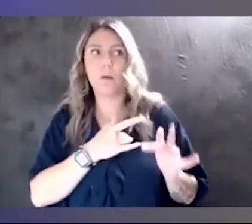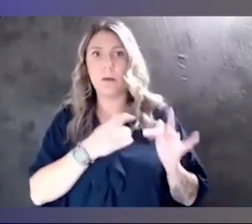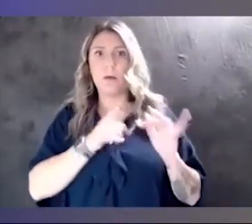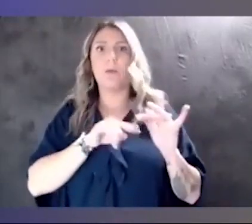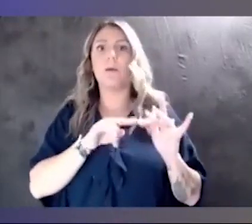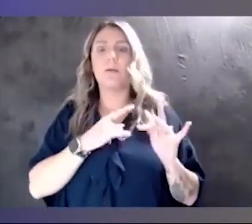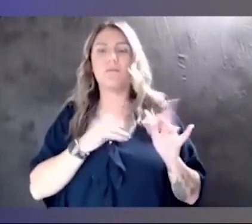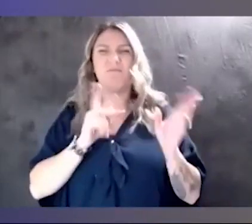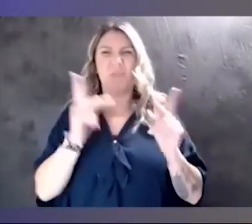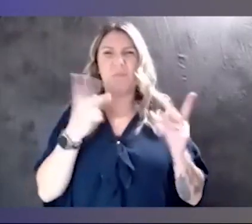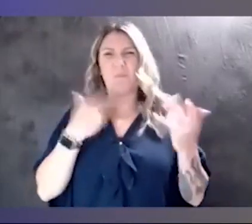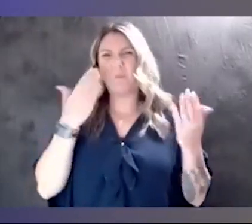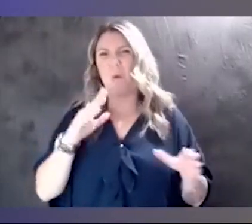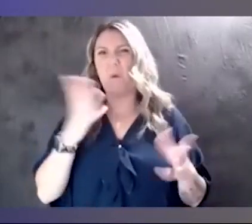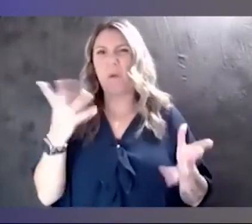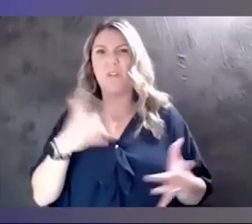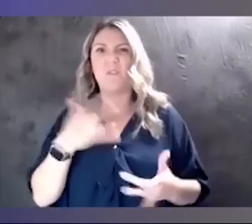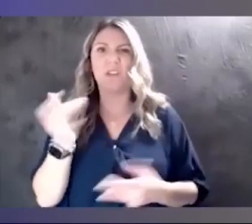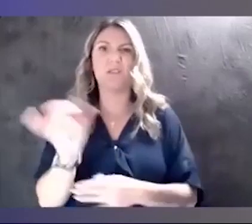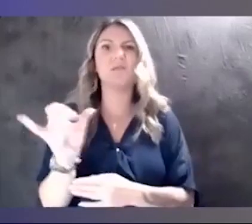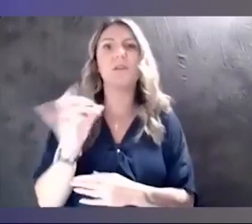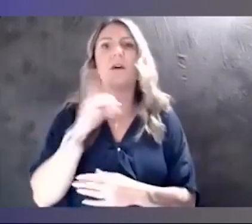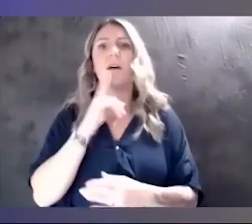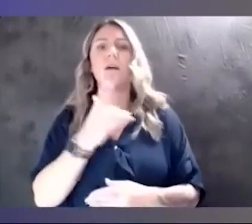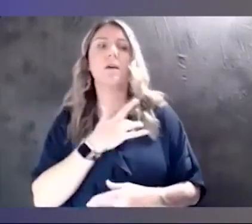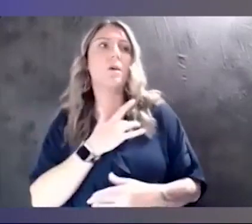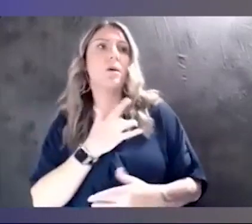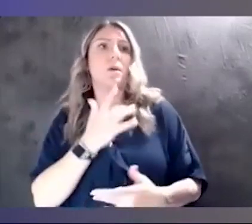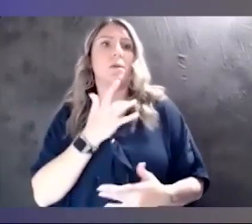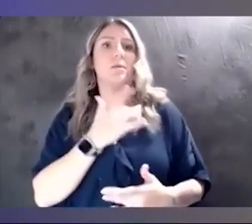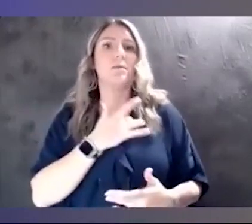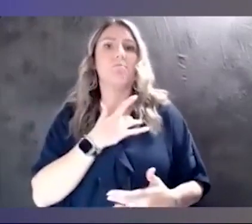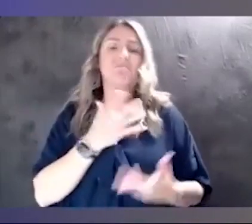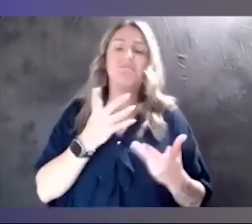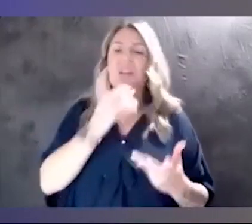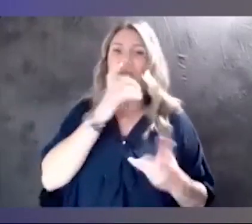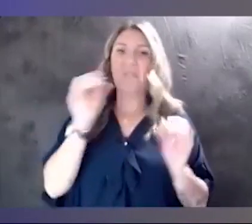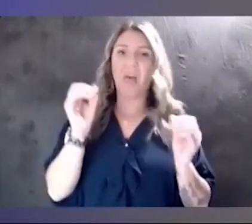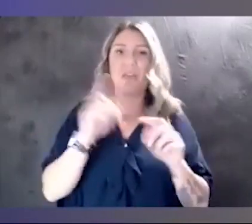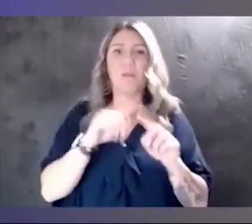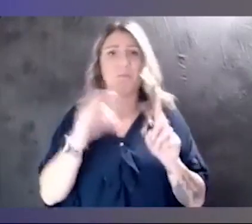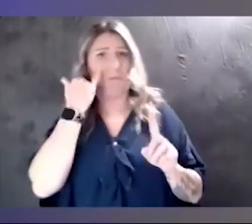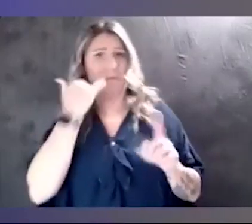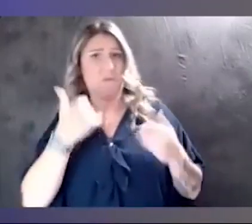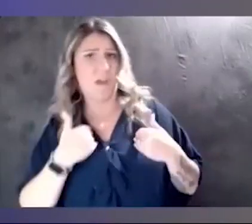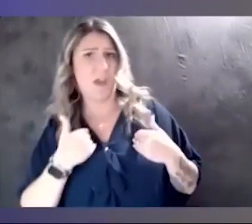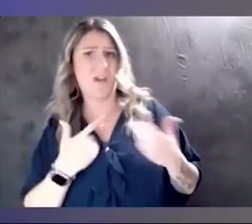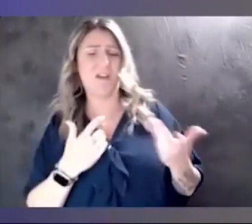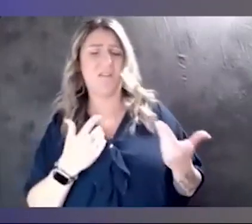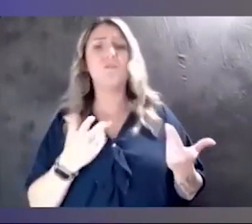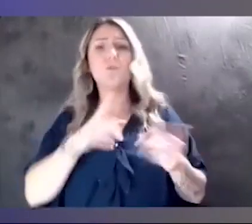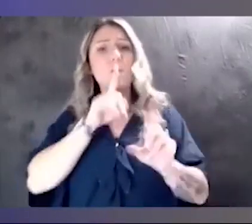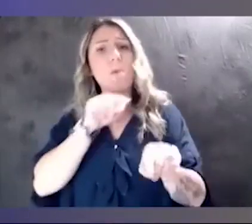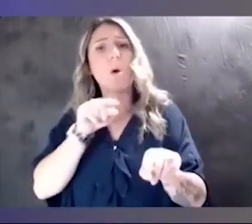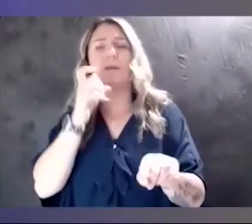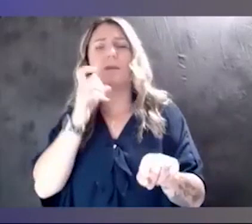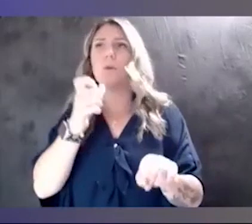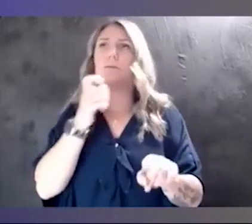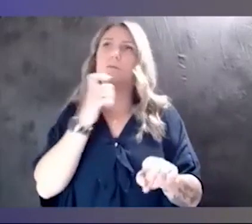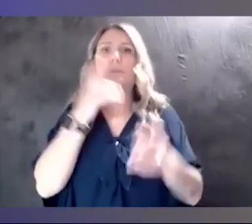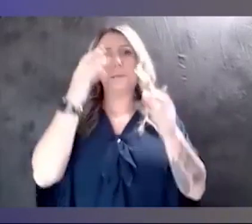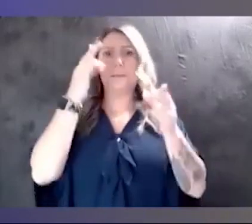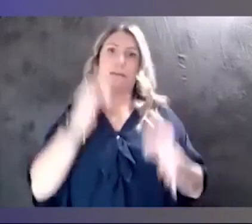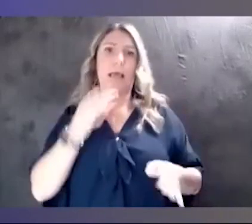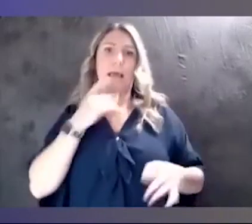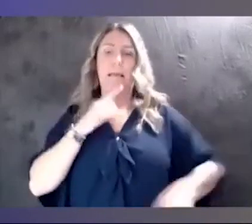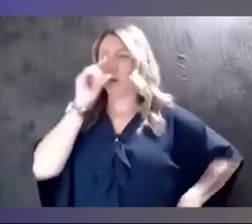Many palpitations are totally benign, but if you have them, you ought to report it. Don't try to determine that yourself or do the Dr. Google and see if you can figure out